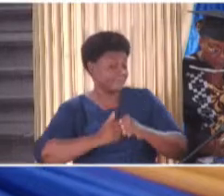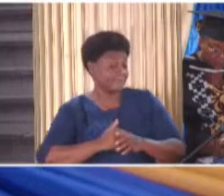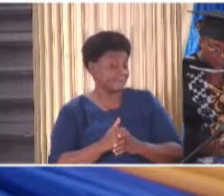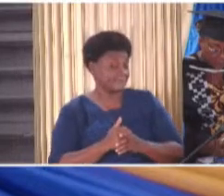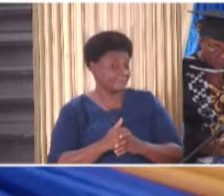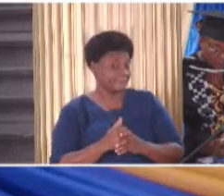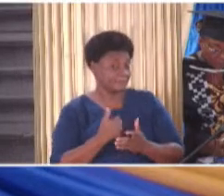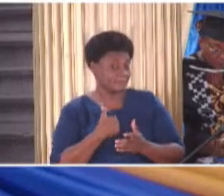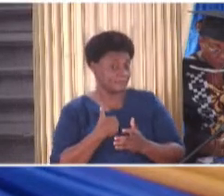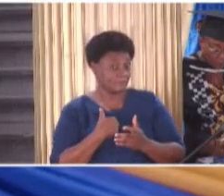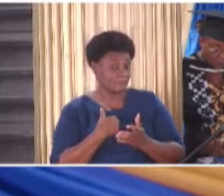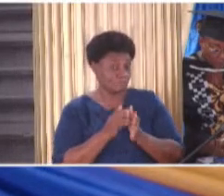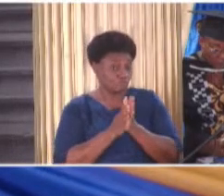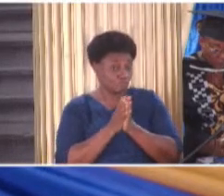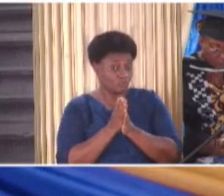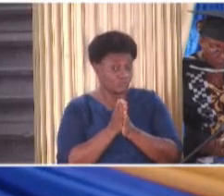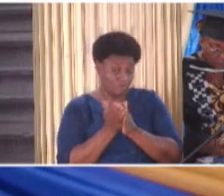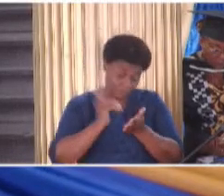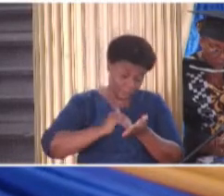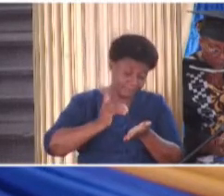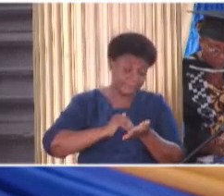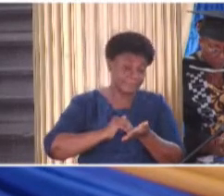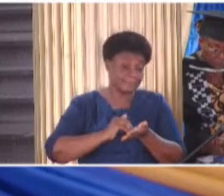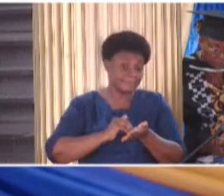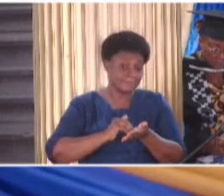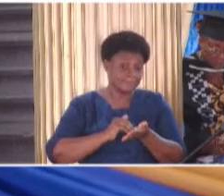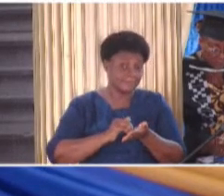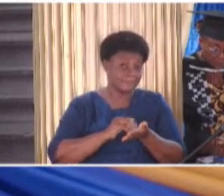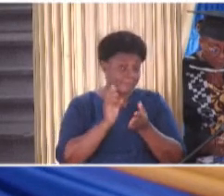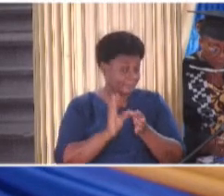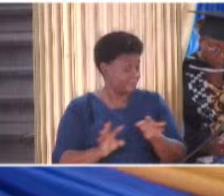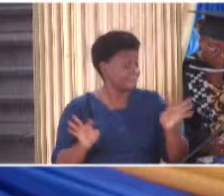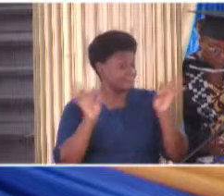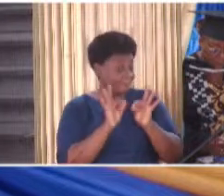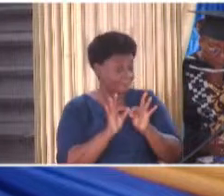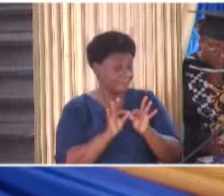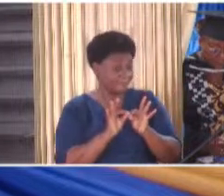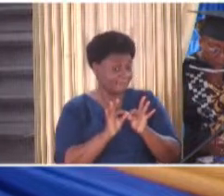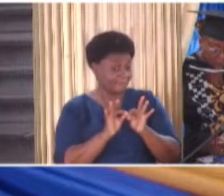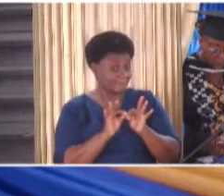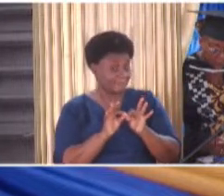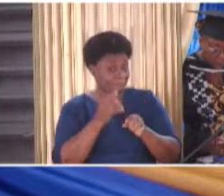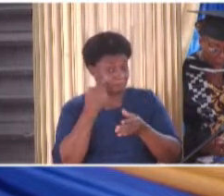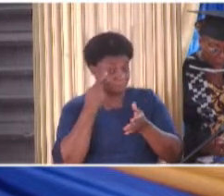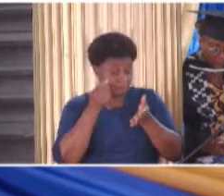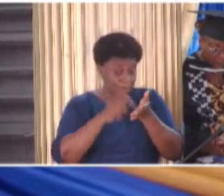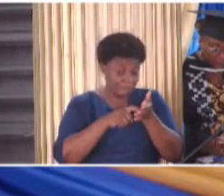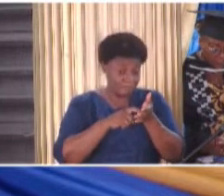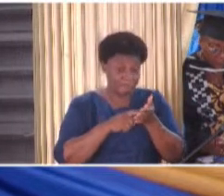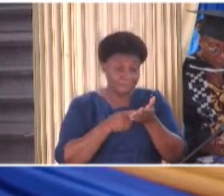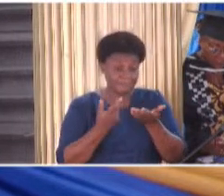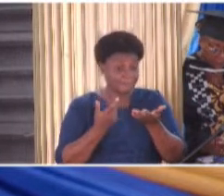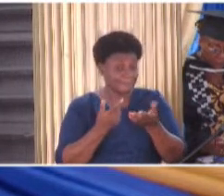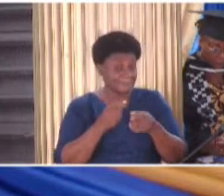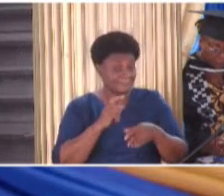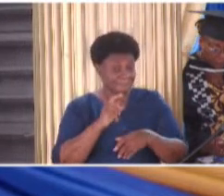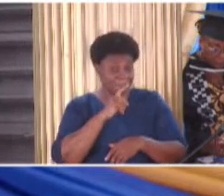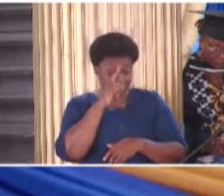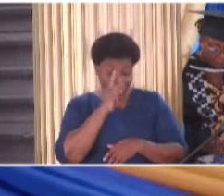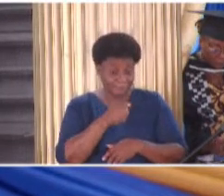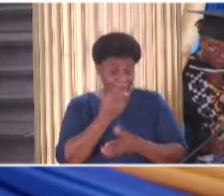to stress that it is essential to recognize that genuine